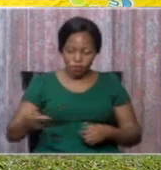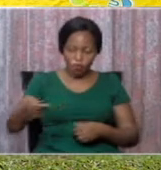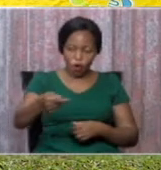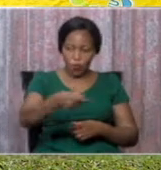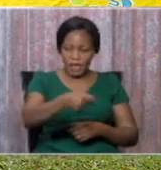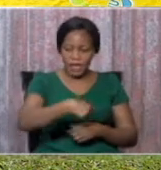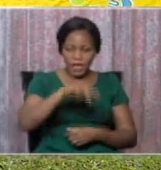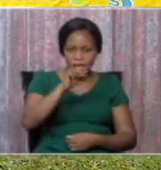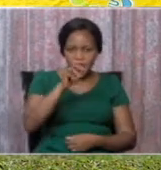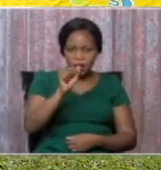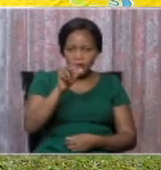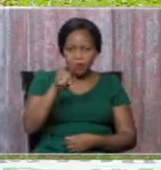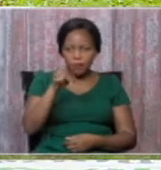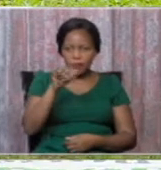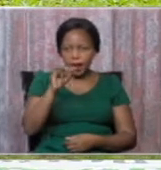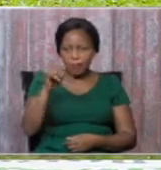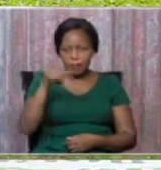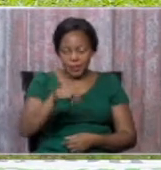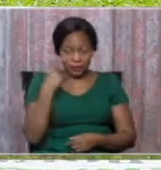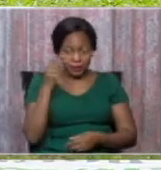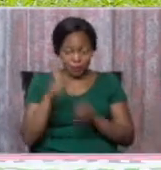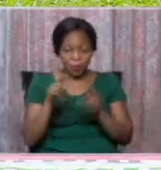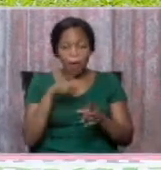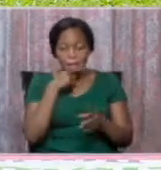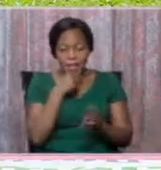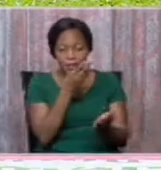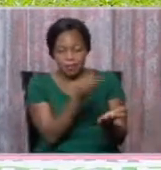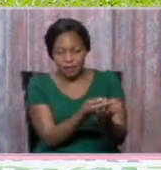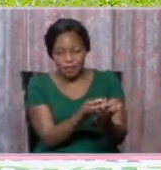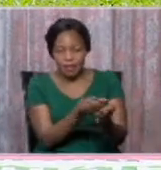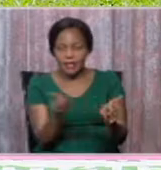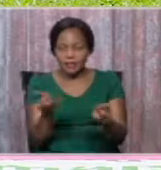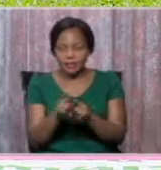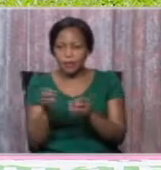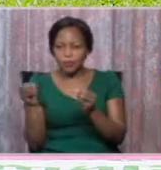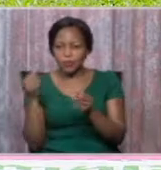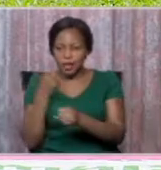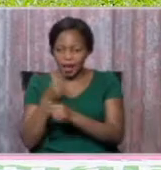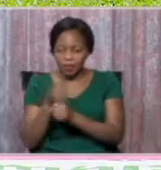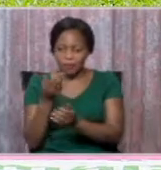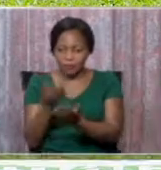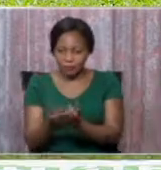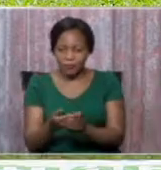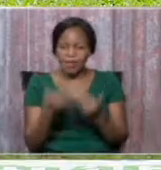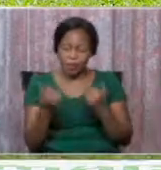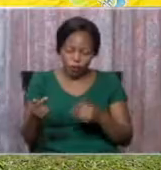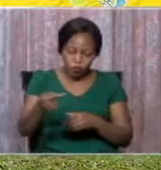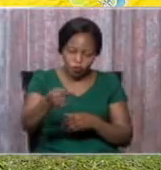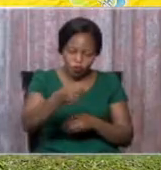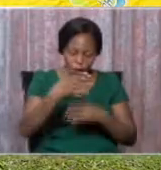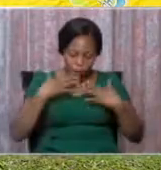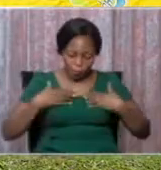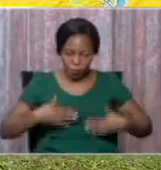Mm-hmm. And the body mapping is really to enable the young people to tell us what does it mean for growth and